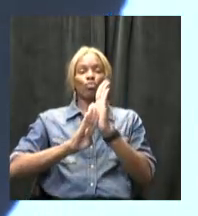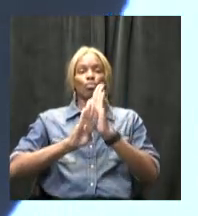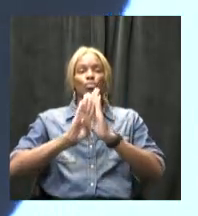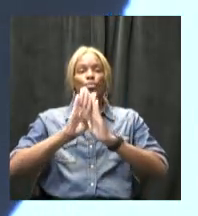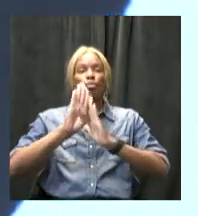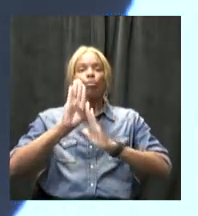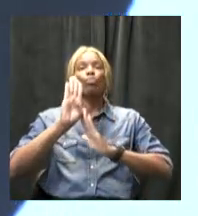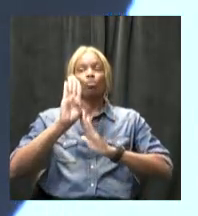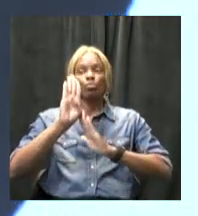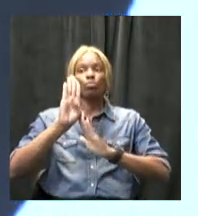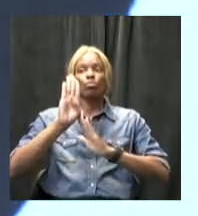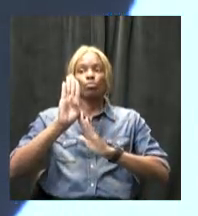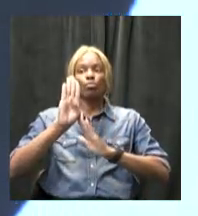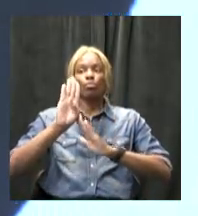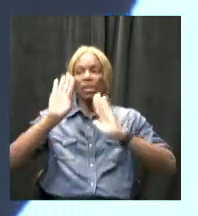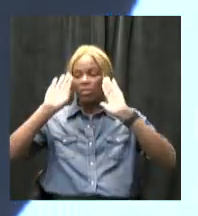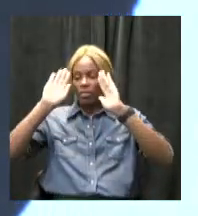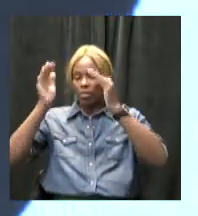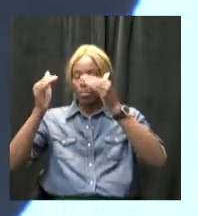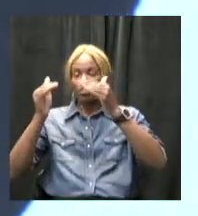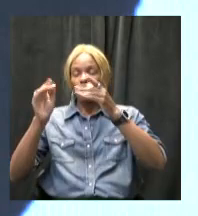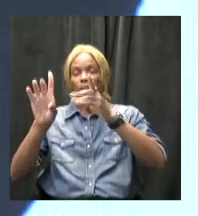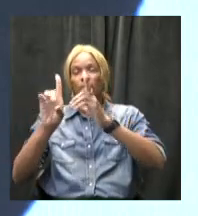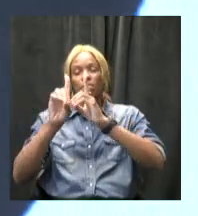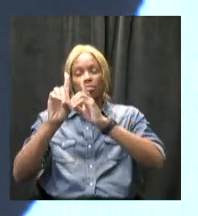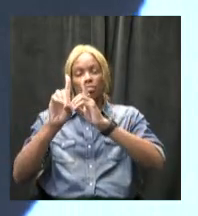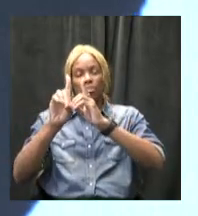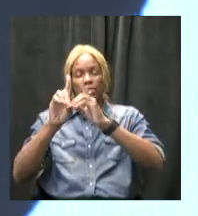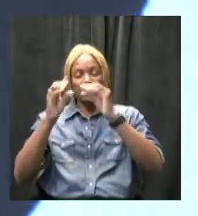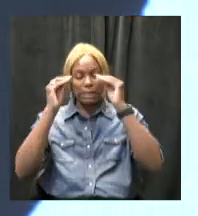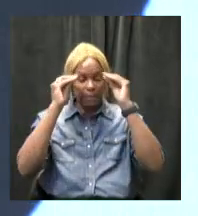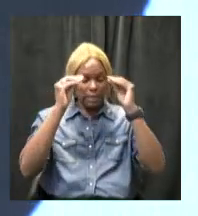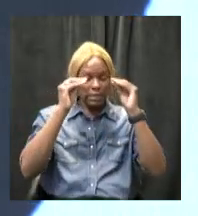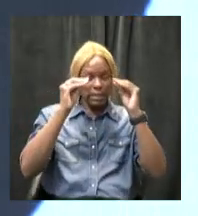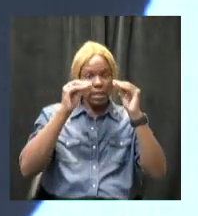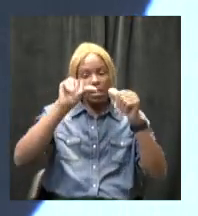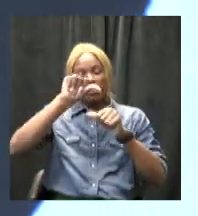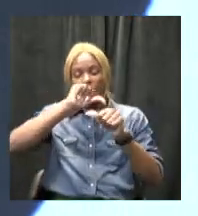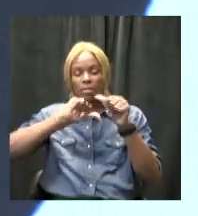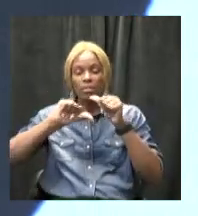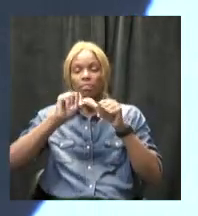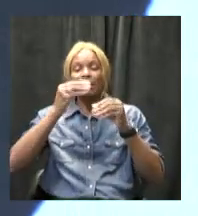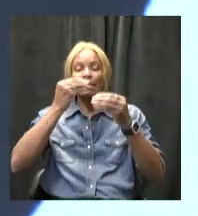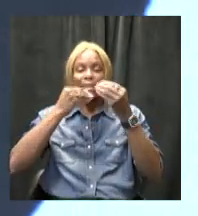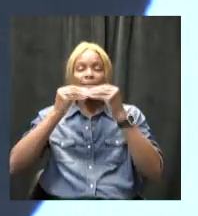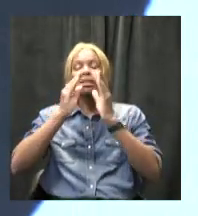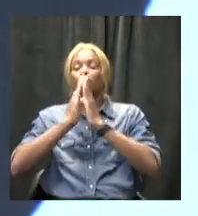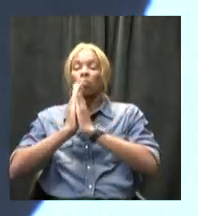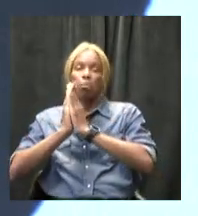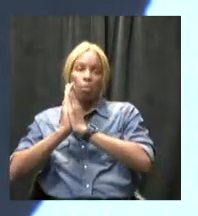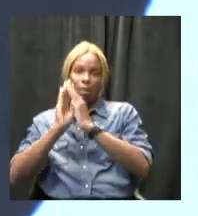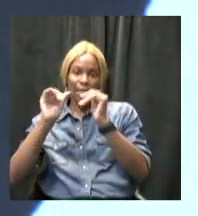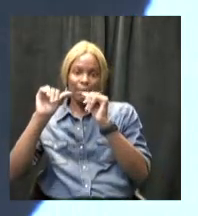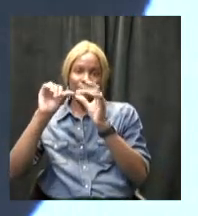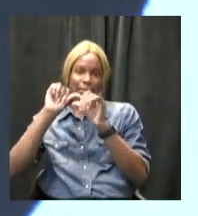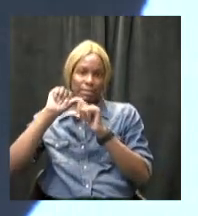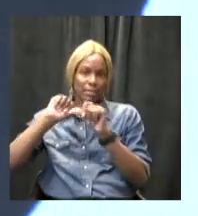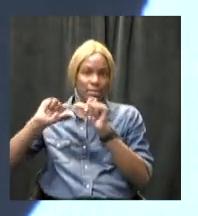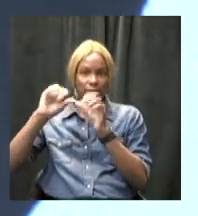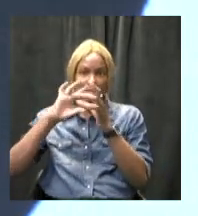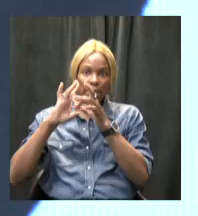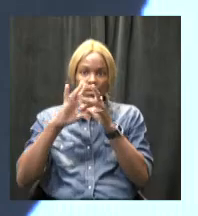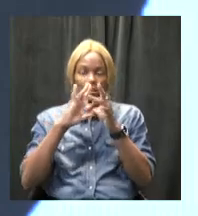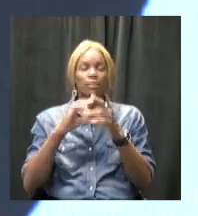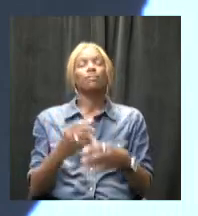devoted themselves to the apostles' teaching and to fellowship, to the breaking of bread and the prayer, right? So if you read early in the